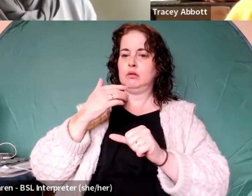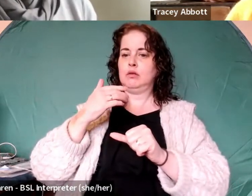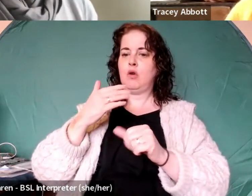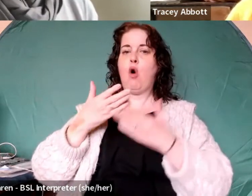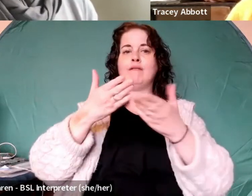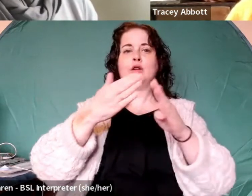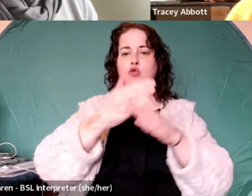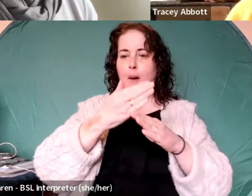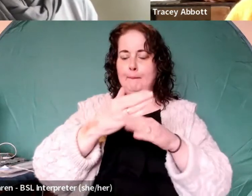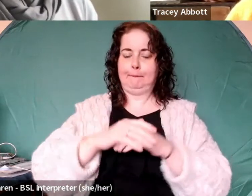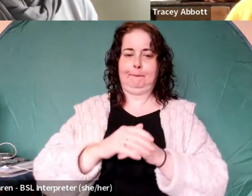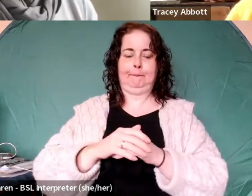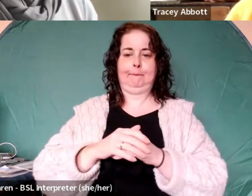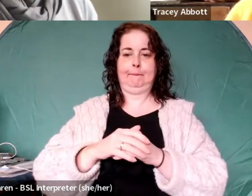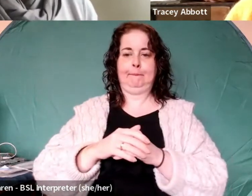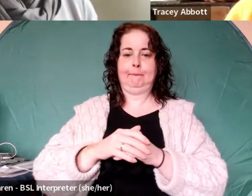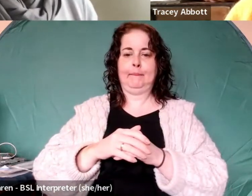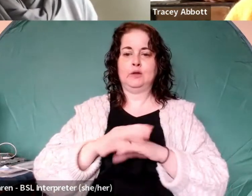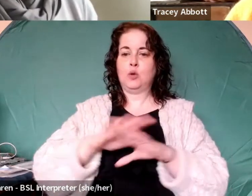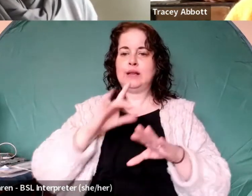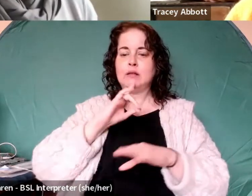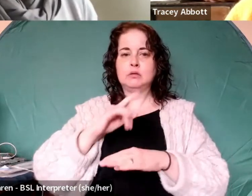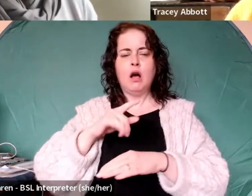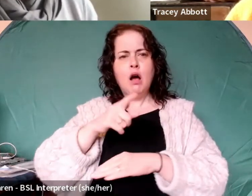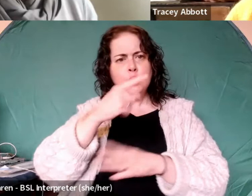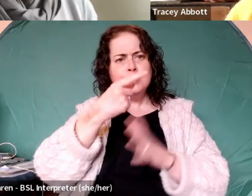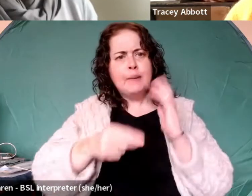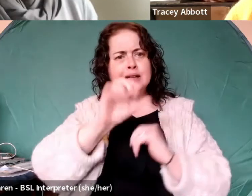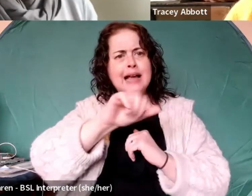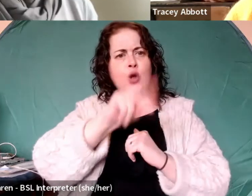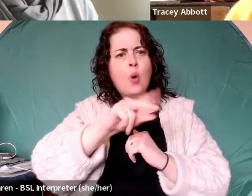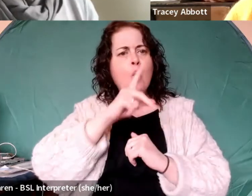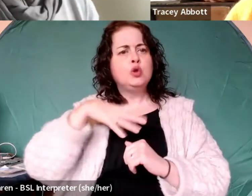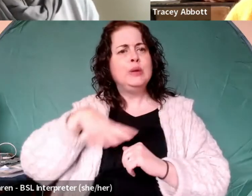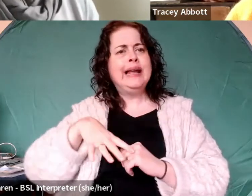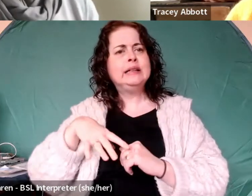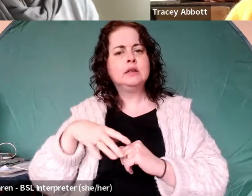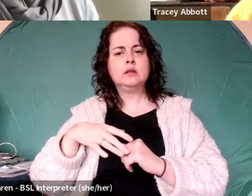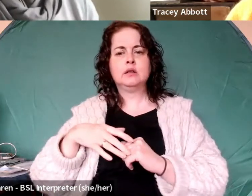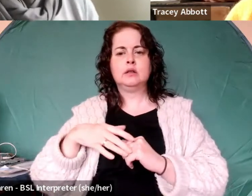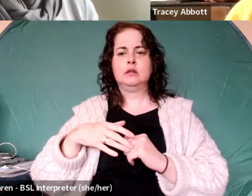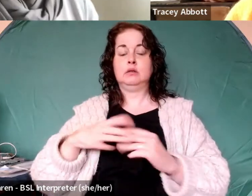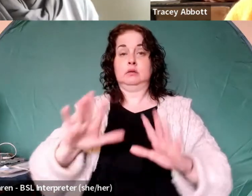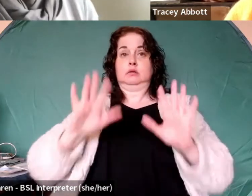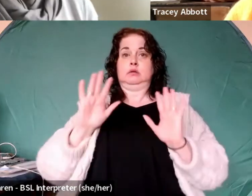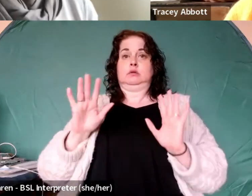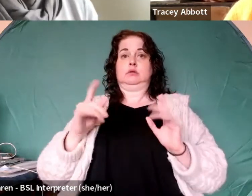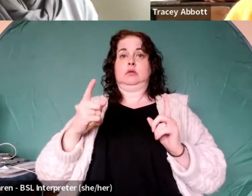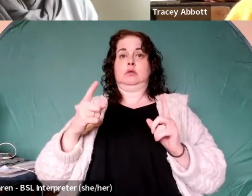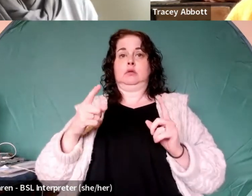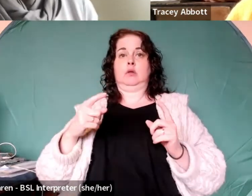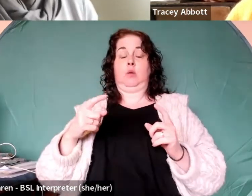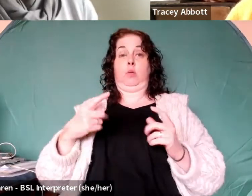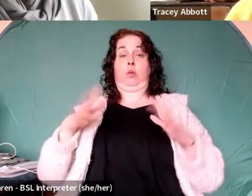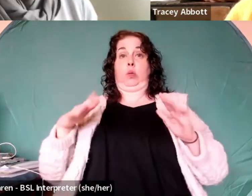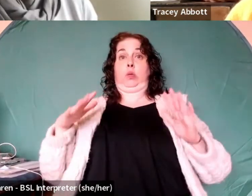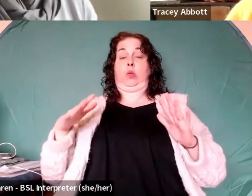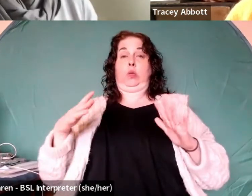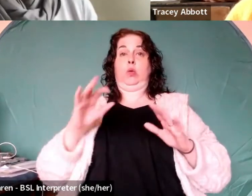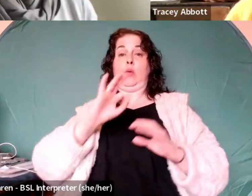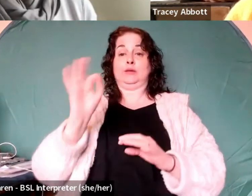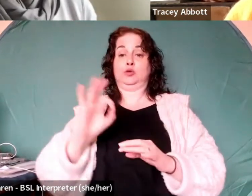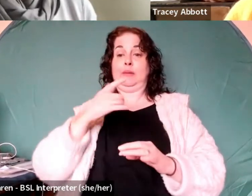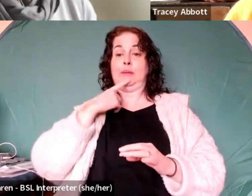offer, is not to say, are you disabled? Yes, no. What do you need? Because that's such a stark question. And sometimes people